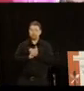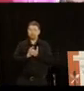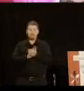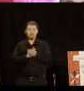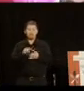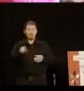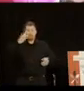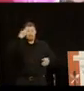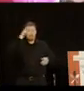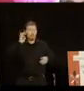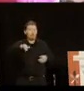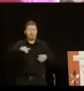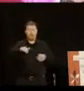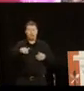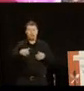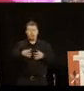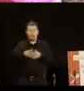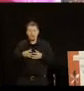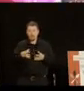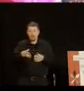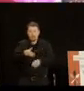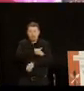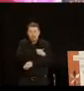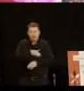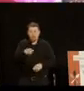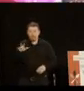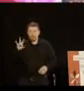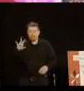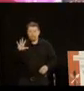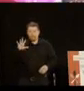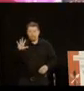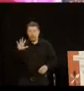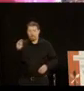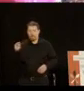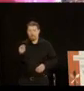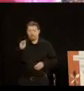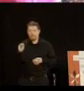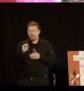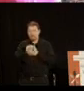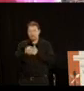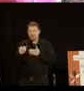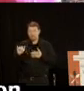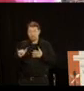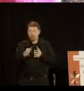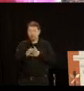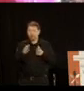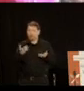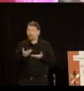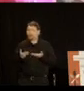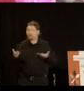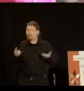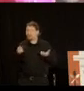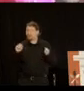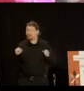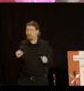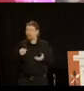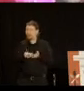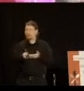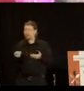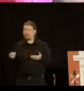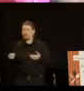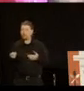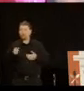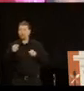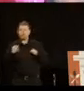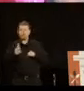Do you know the buying power of $75 million? That's a lot of things you can buy. I mean, you can use the ABLE